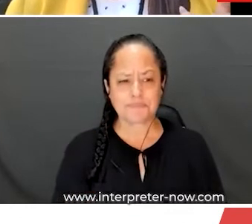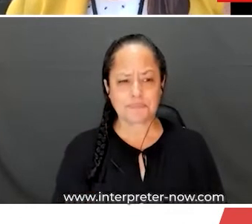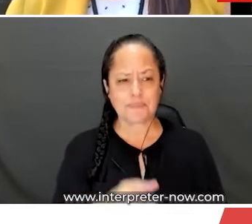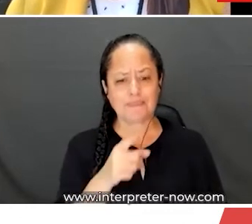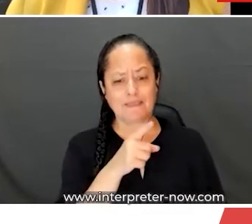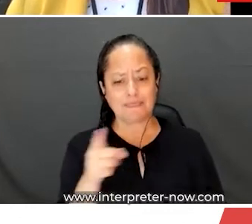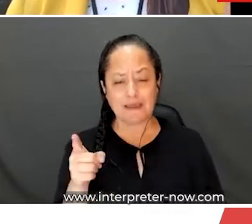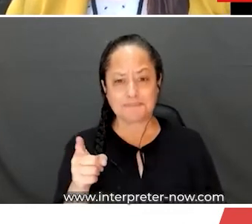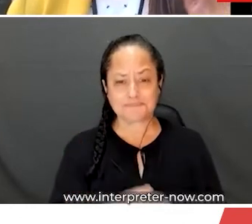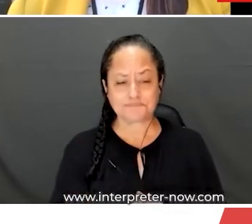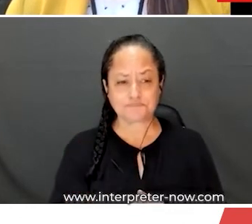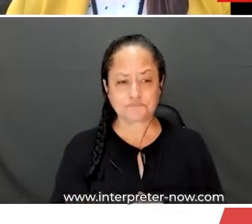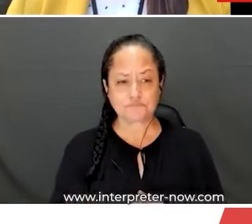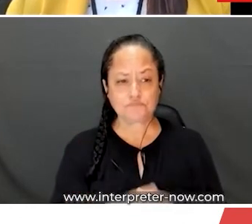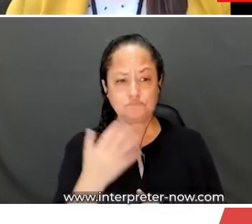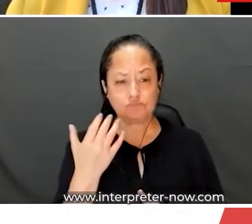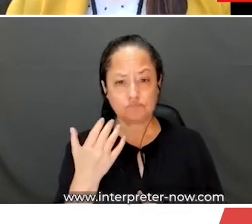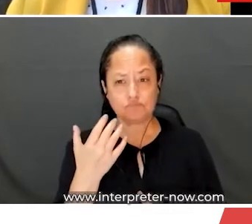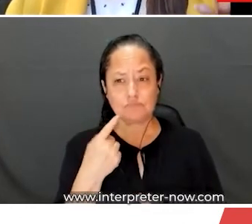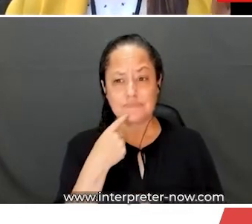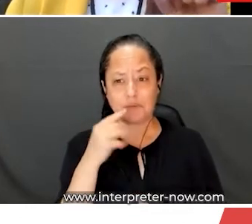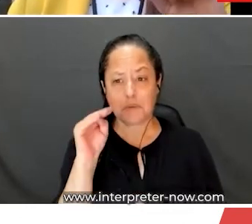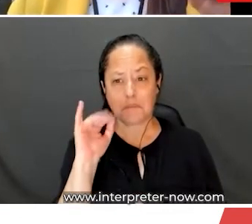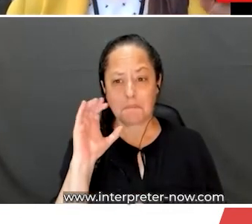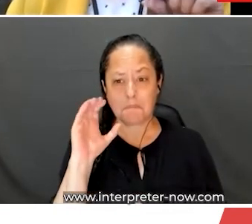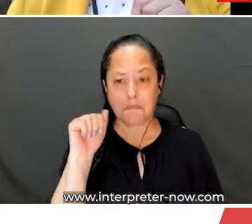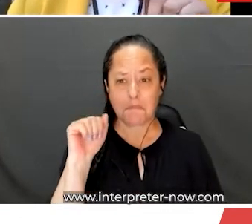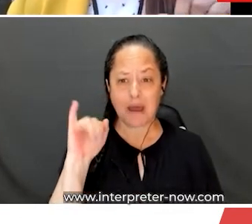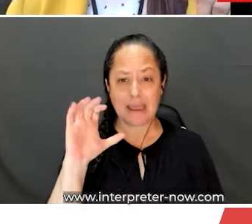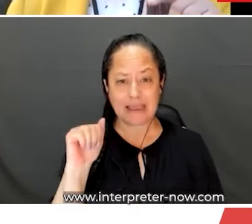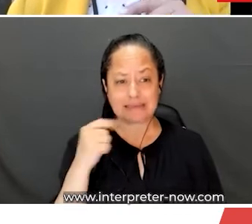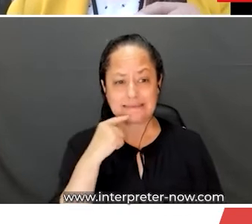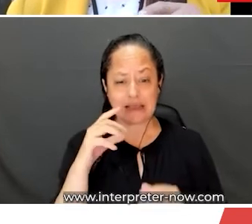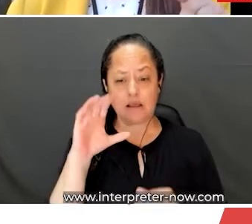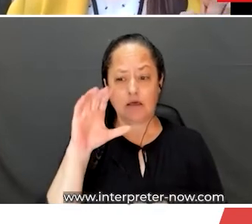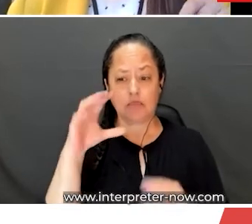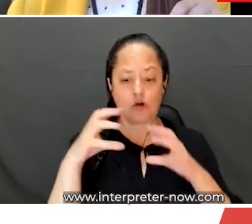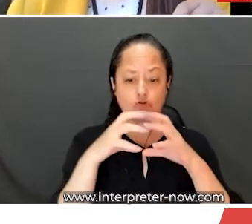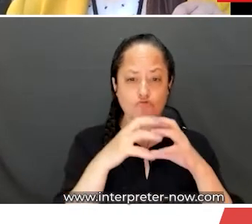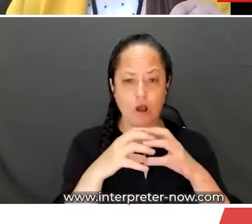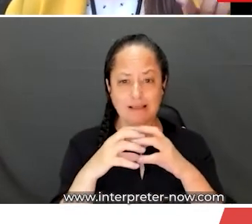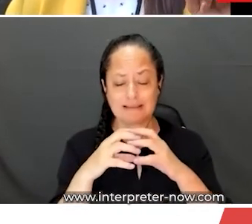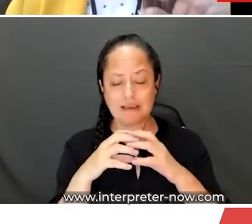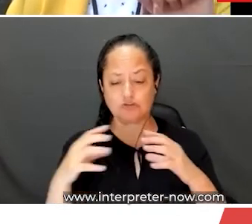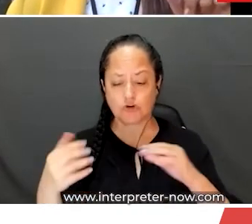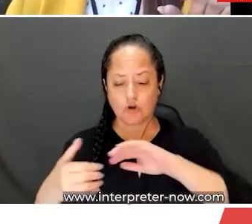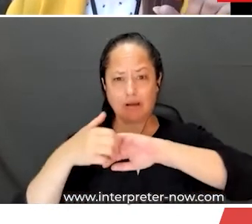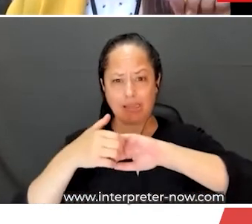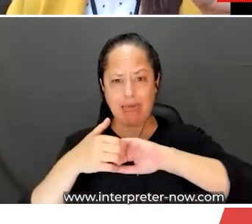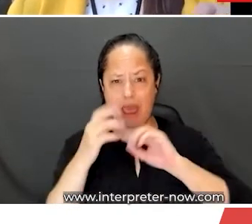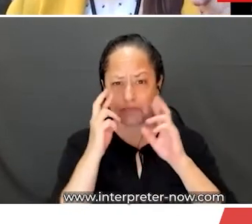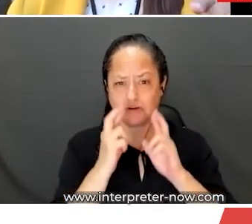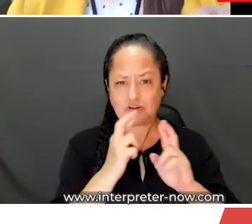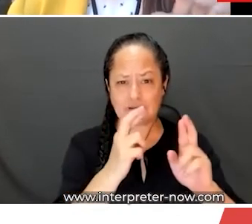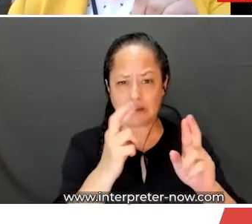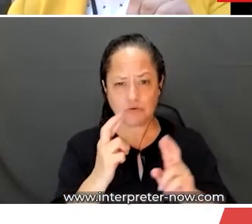being said, and I also want to dovetail on what Maica was saying, the cross-sector collaboration and respect that needs to be had